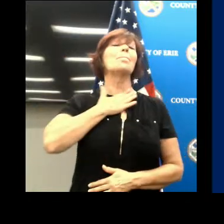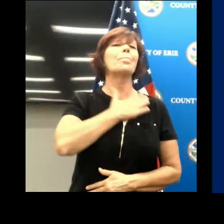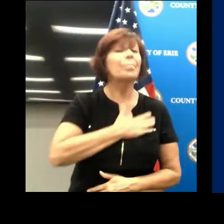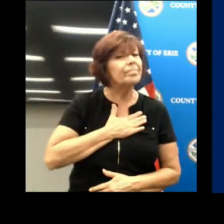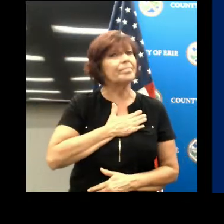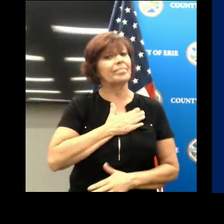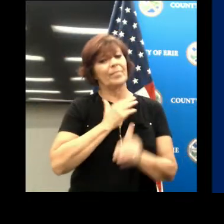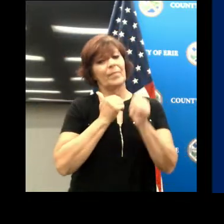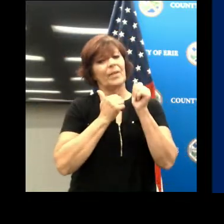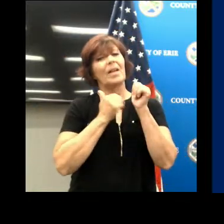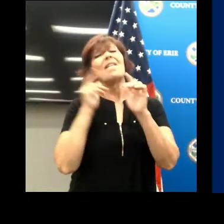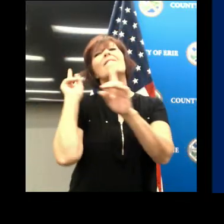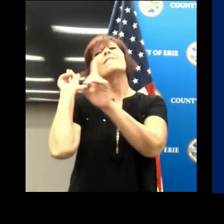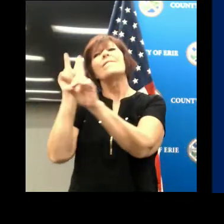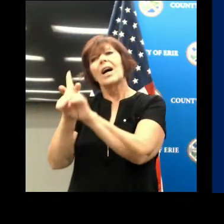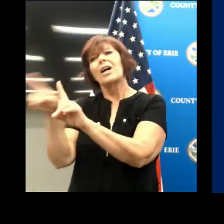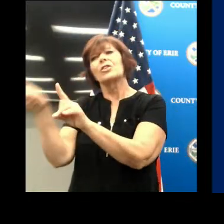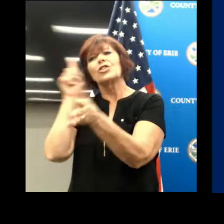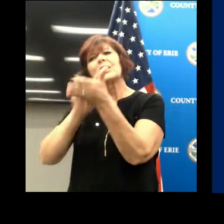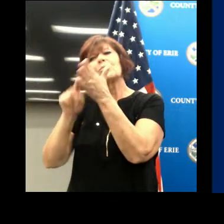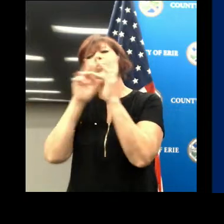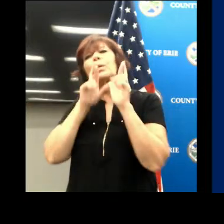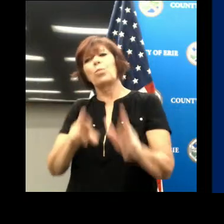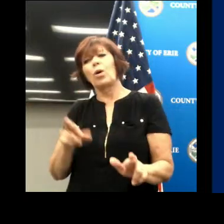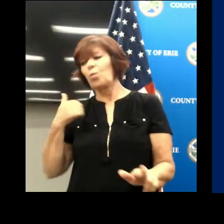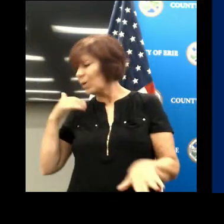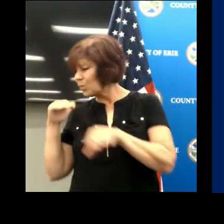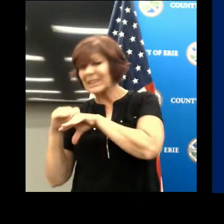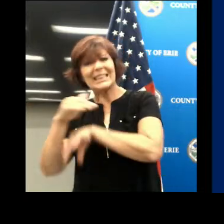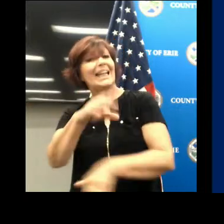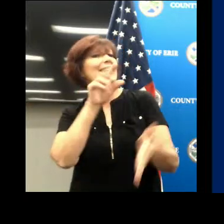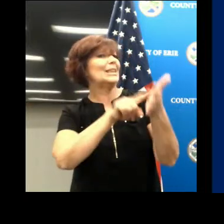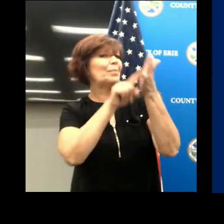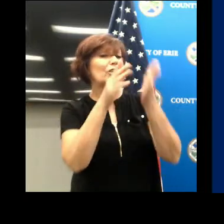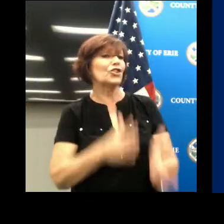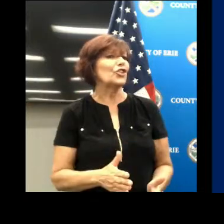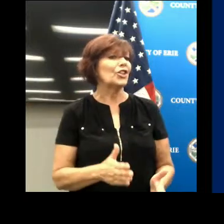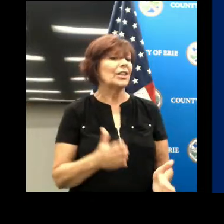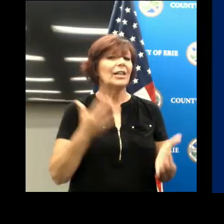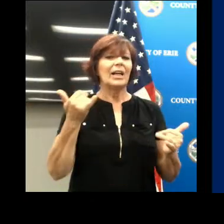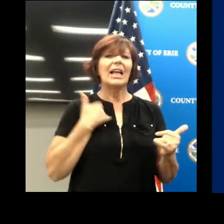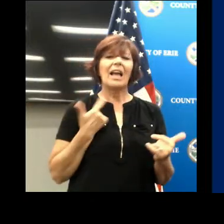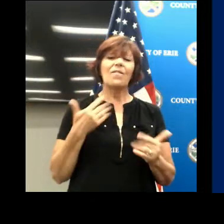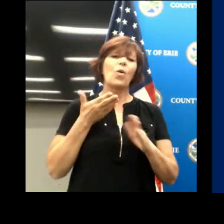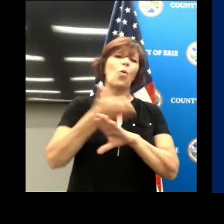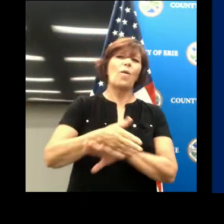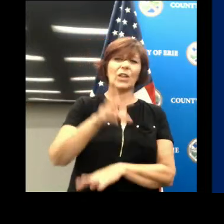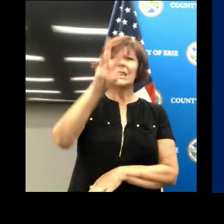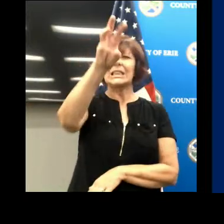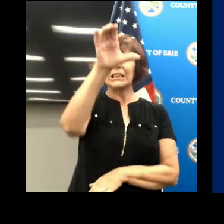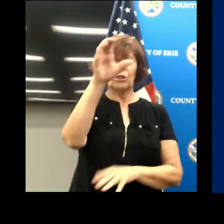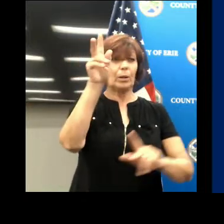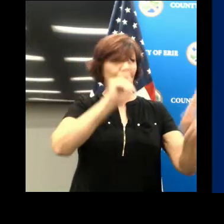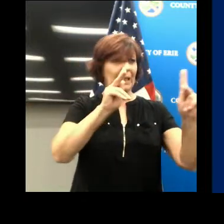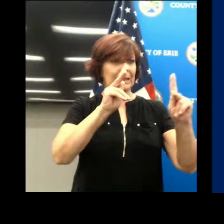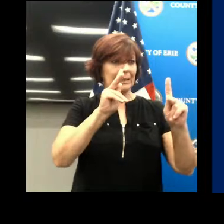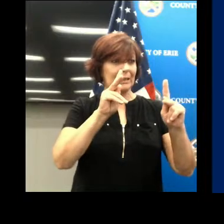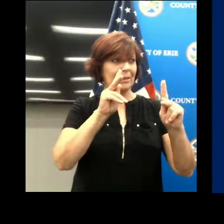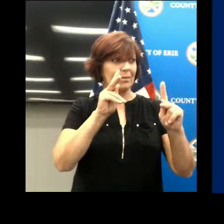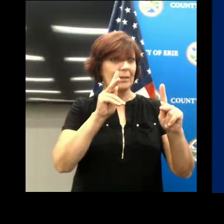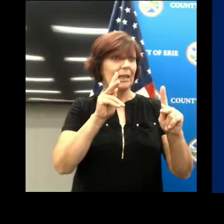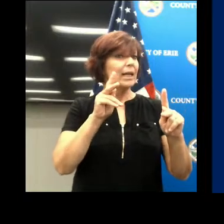file your inspection report with Erie County. We will send an inspector out there. We now have a list of over 600 entities in Erie County that appear